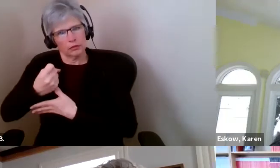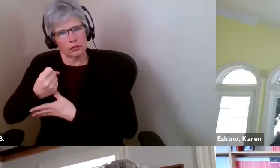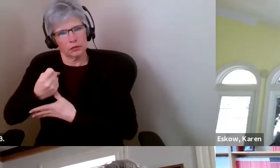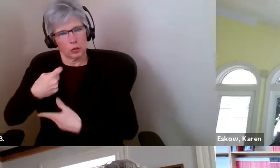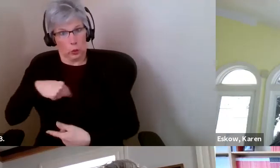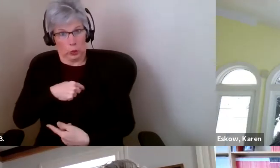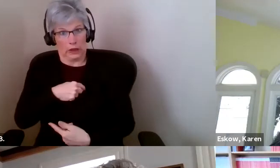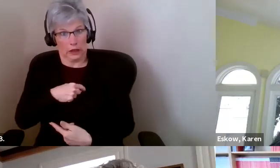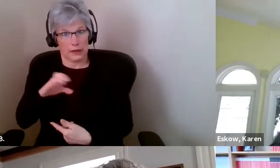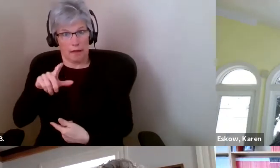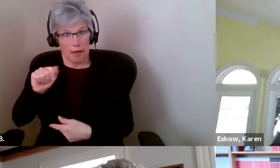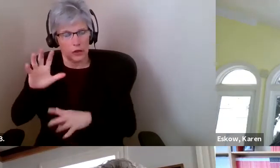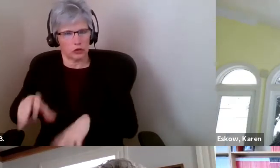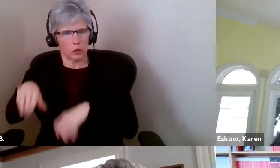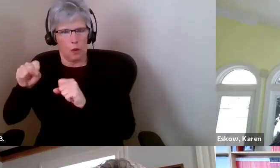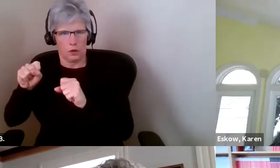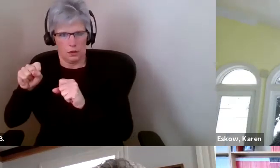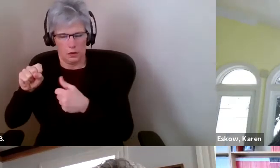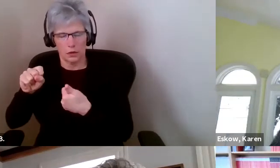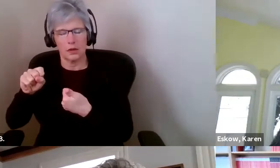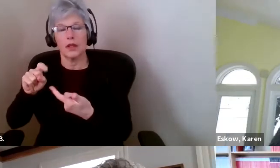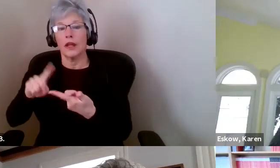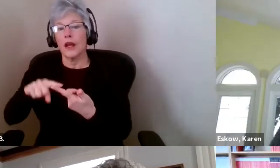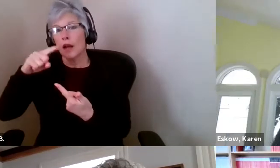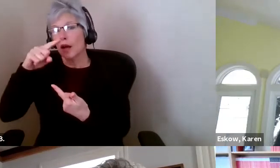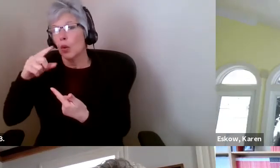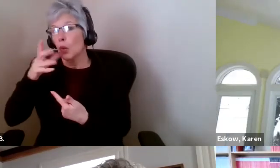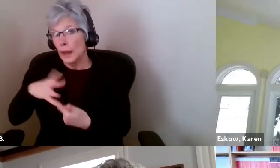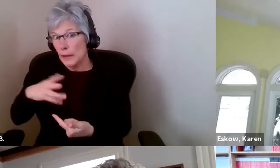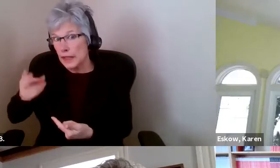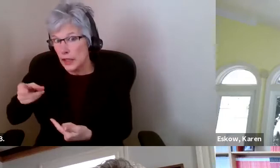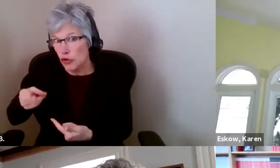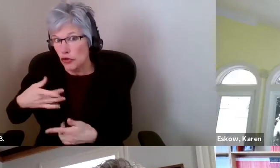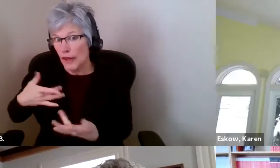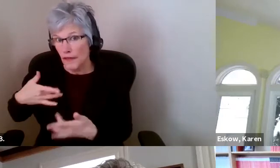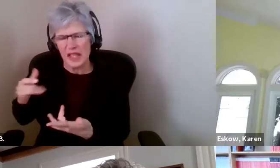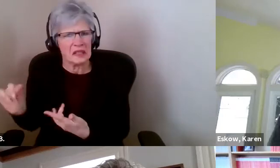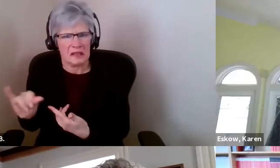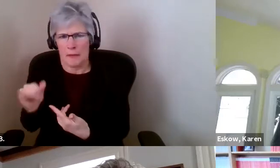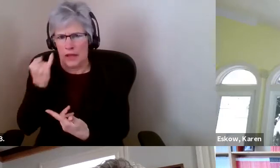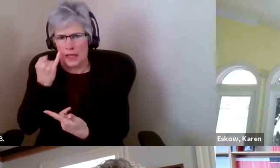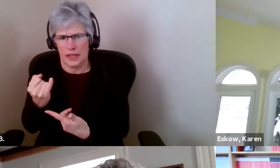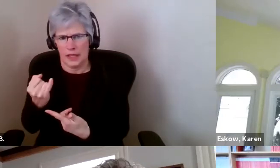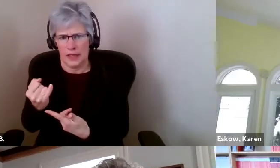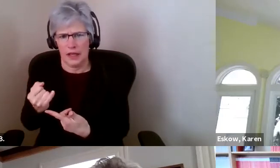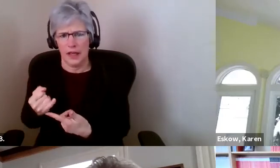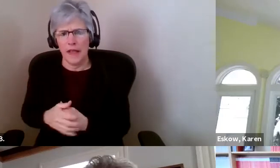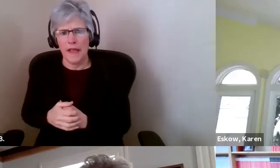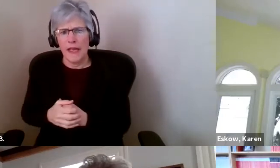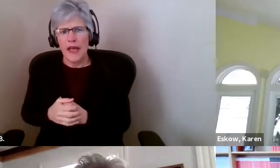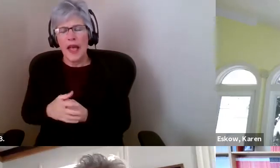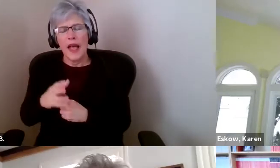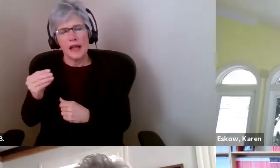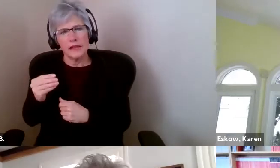events, Women's History Month events, exactly the same thing, but also smaller, or I don't mean smaller in importance, but